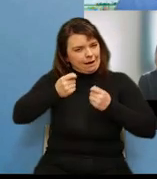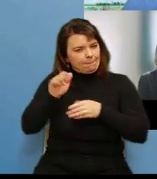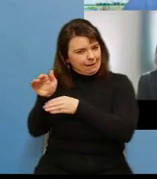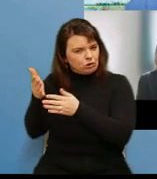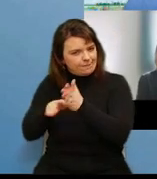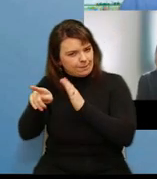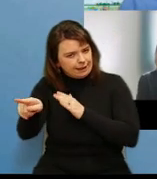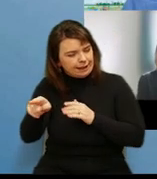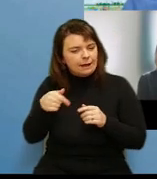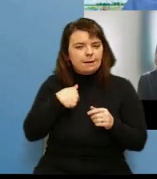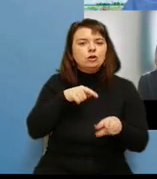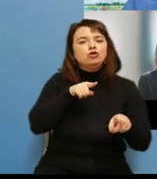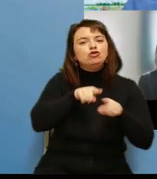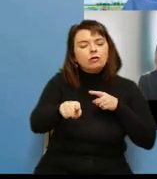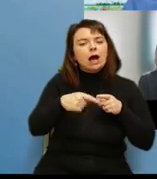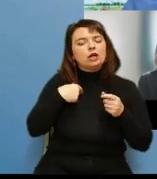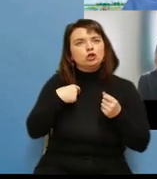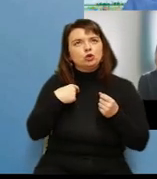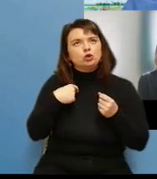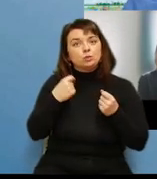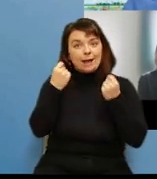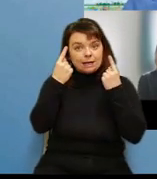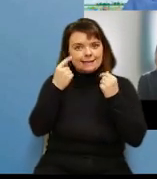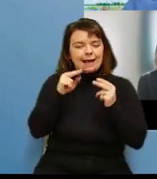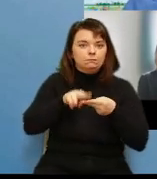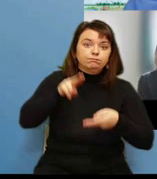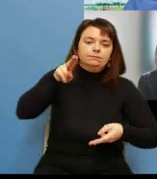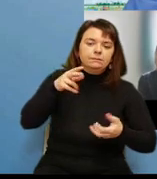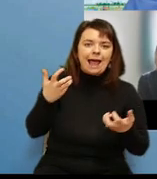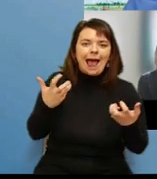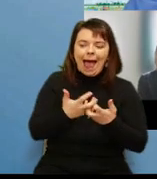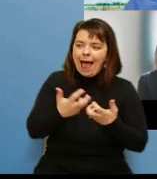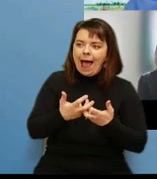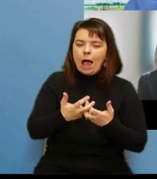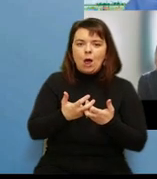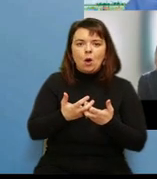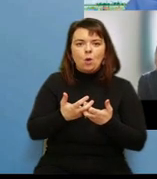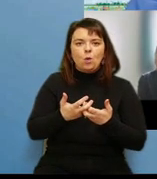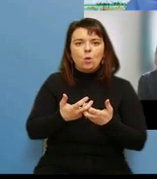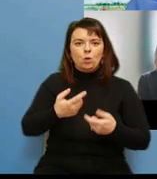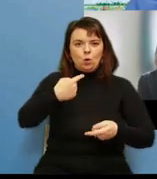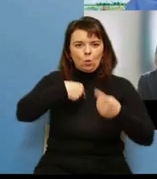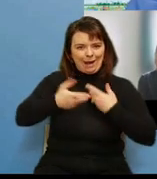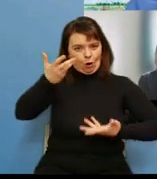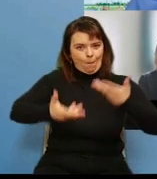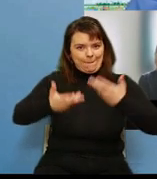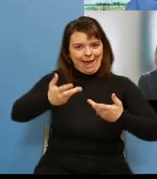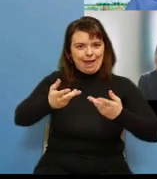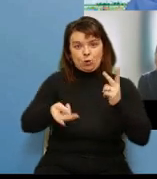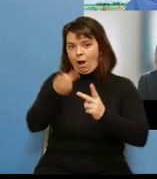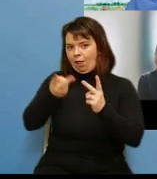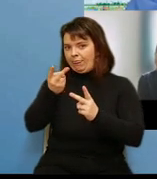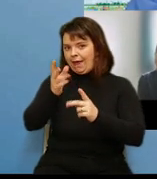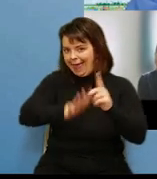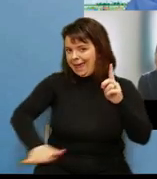context. I guess the bit, and it isn't necessarily for here, I'm very happy to pick it up outside, but it's to try and increase my understanding of where that